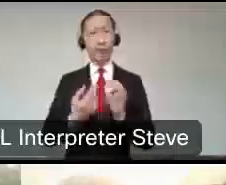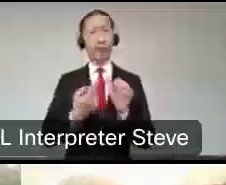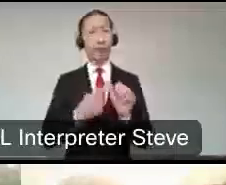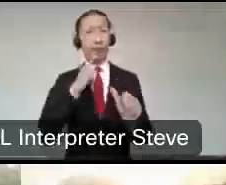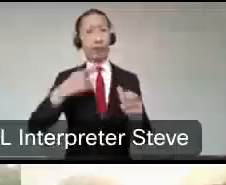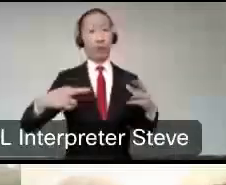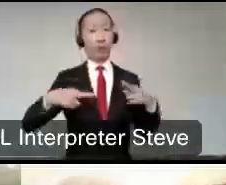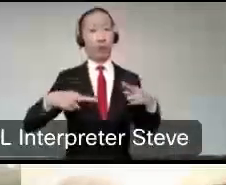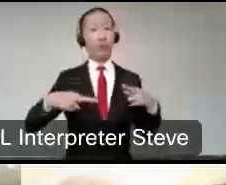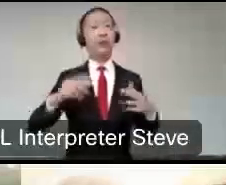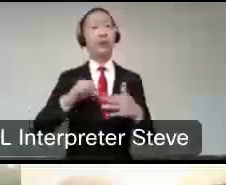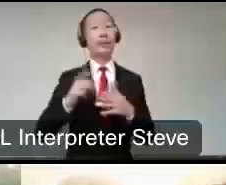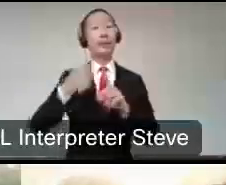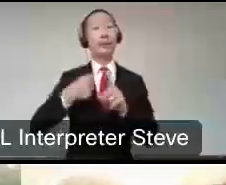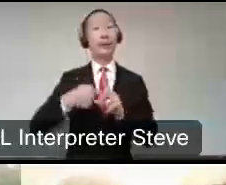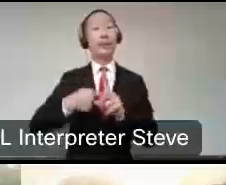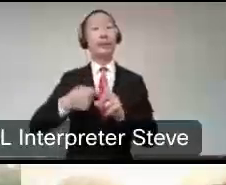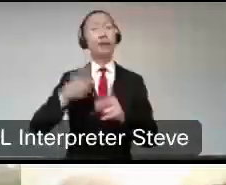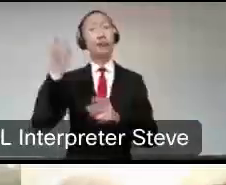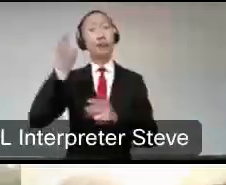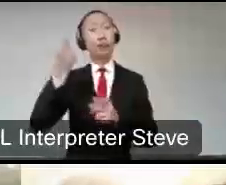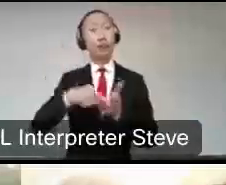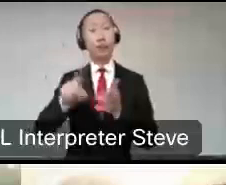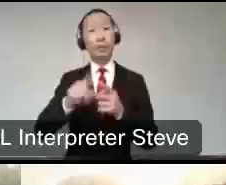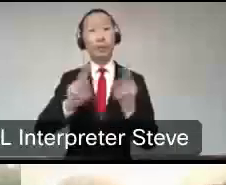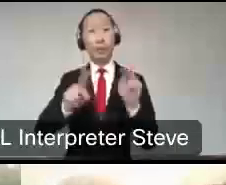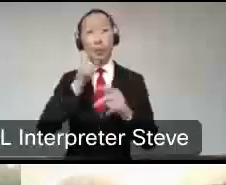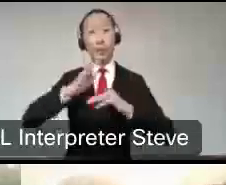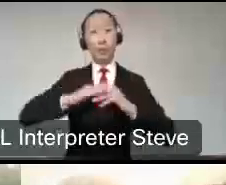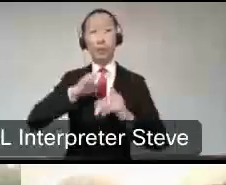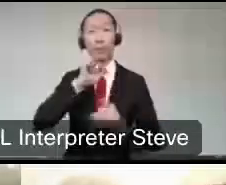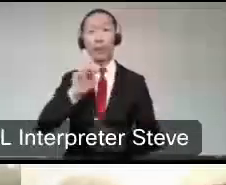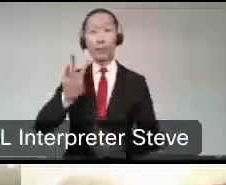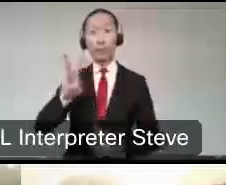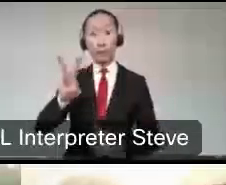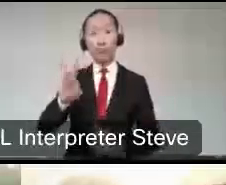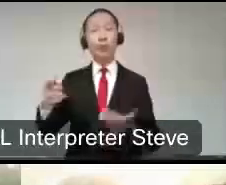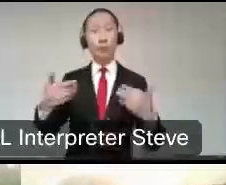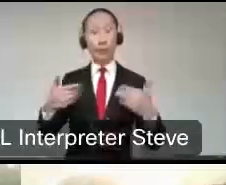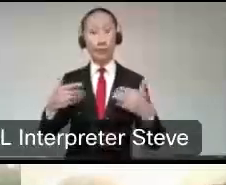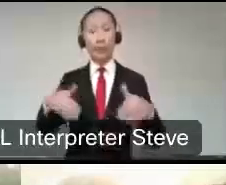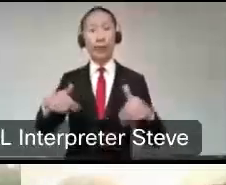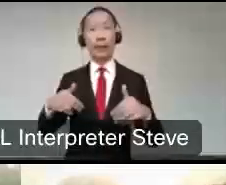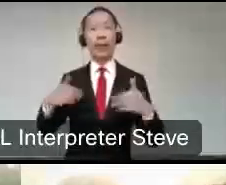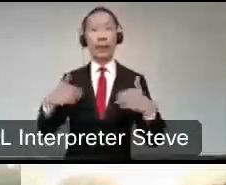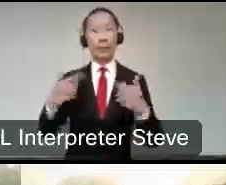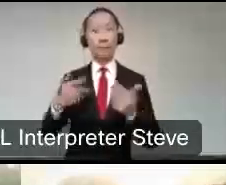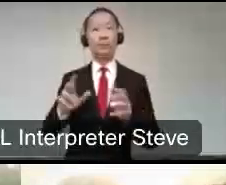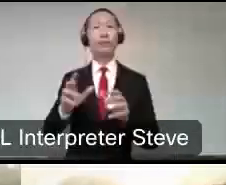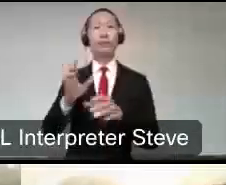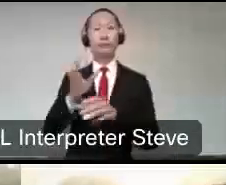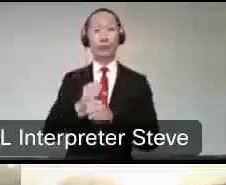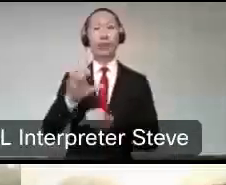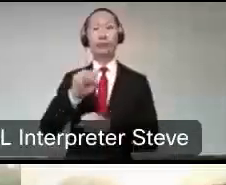which is a monthly benefit payable to individuals who are a minimum age of 62 and have enough quarters paid into Social Security to be insured